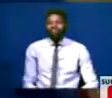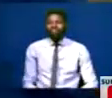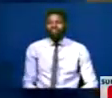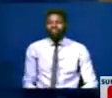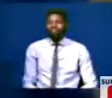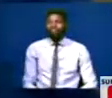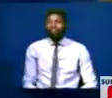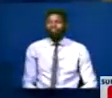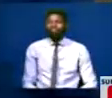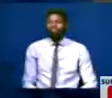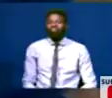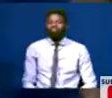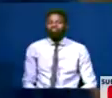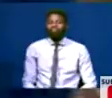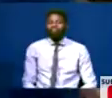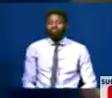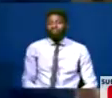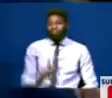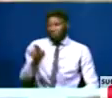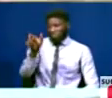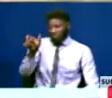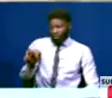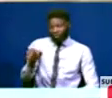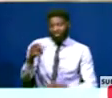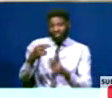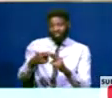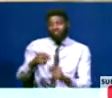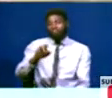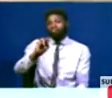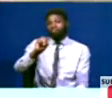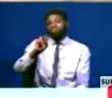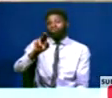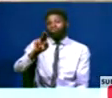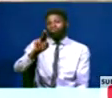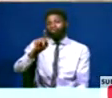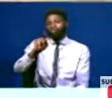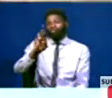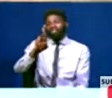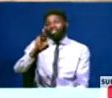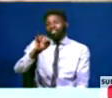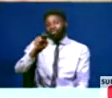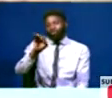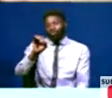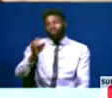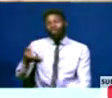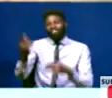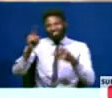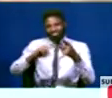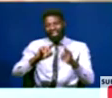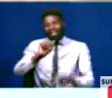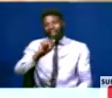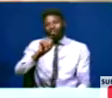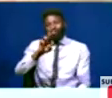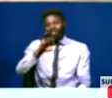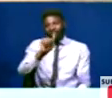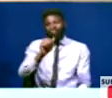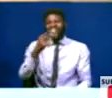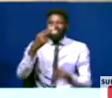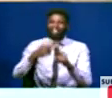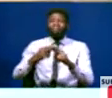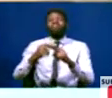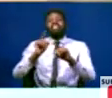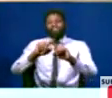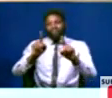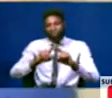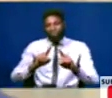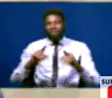Singularly, Mukurino, the Akurino, were referred to using different names such as Watu wa Mungu,